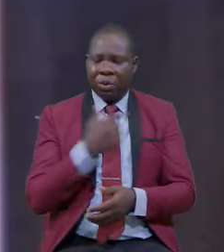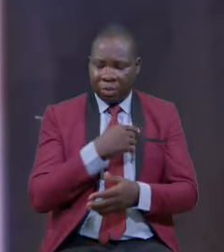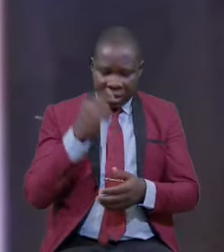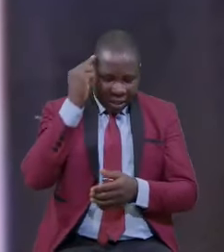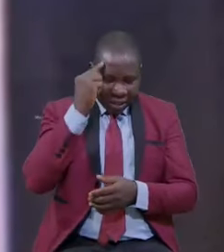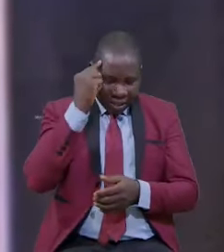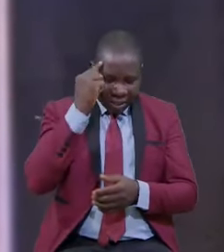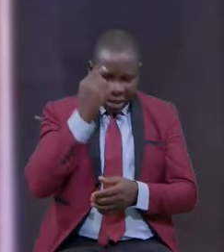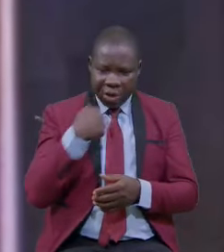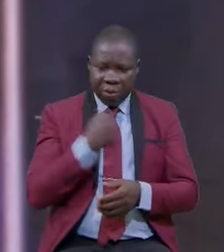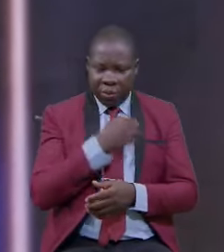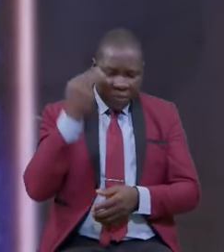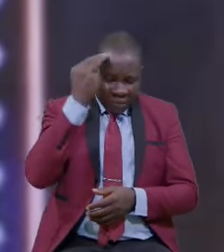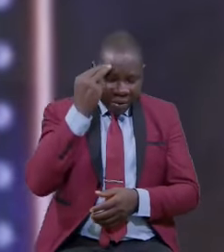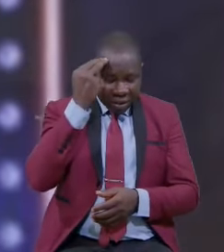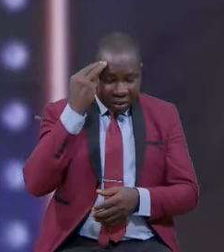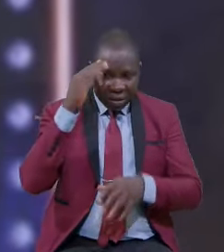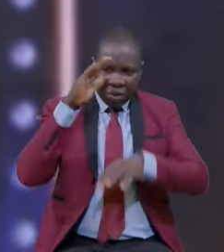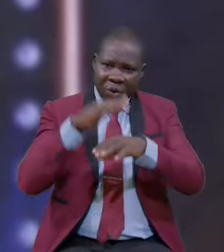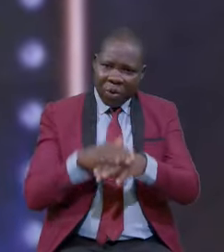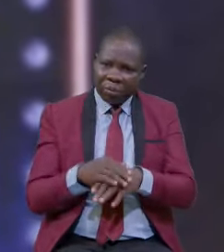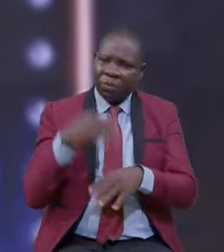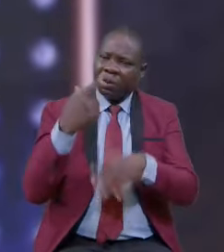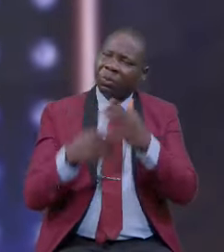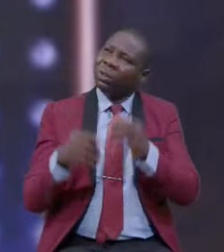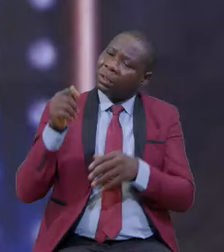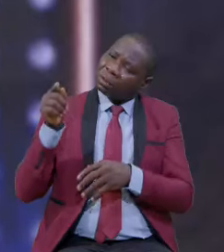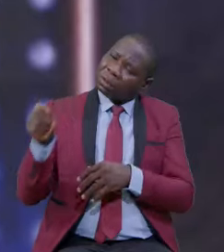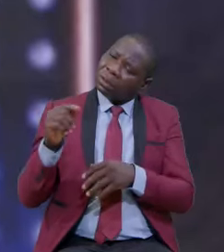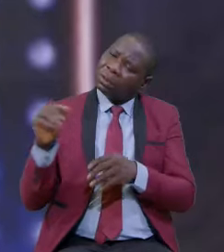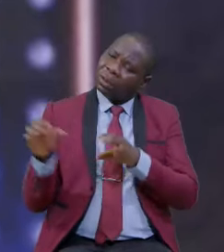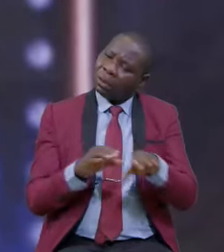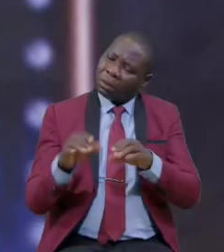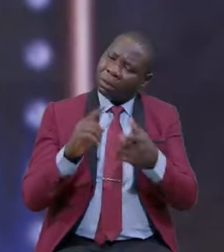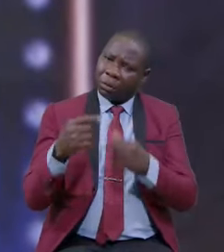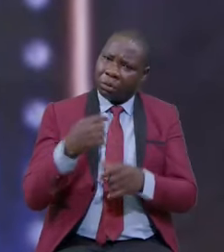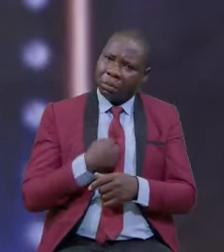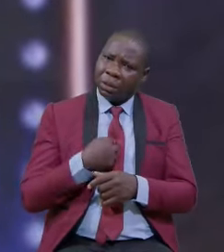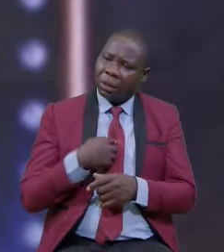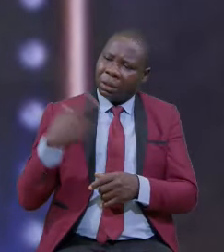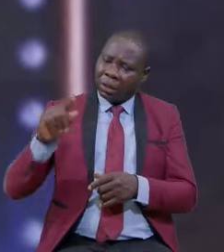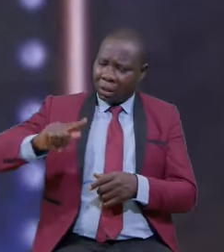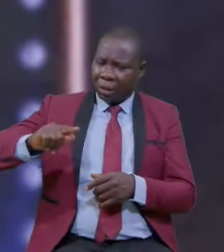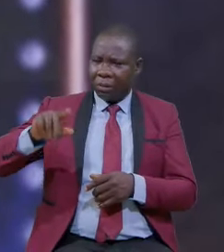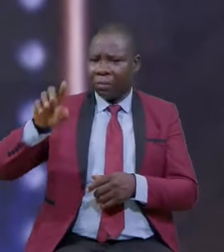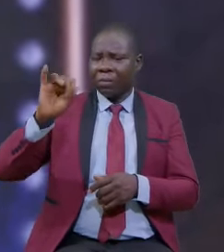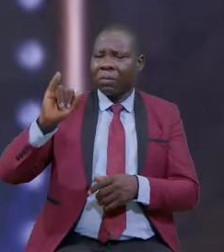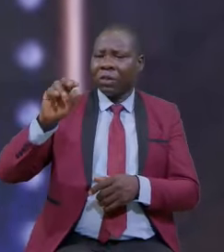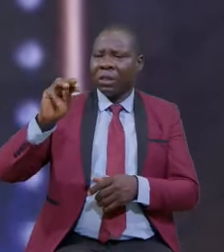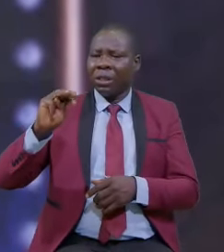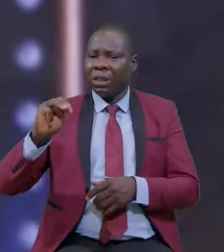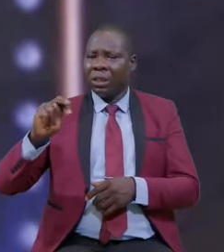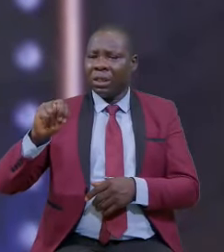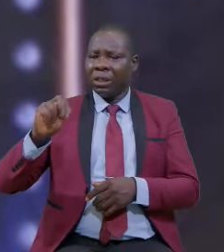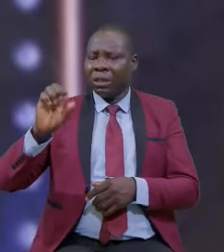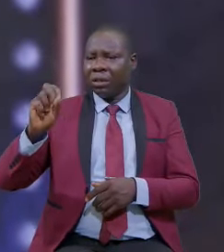on, what he did unto me, the insult he gave to me, the